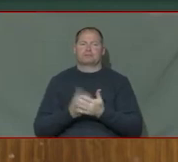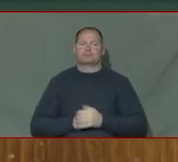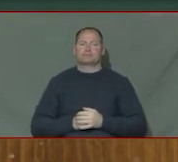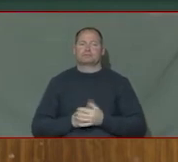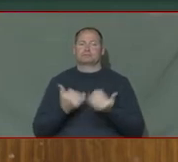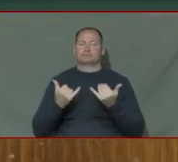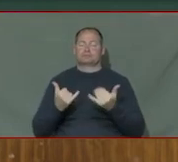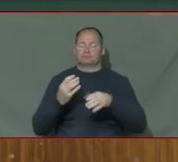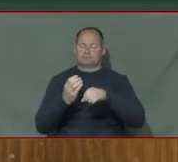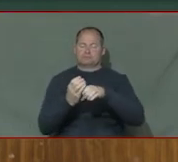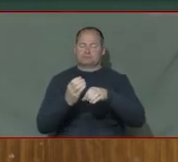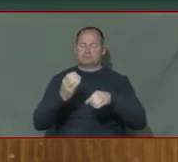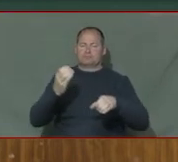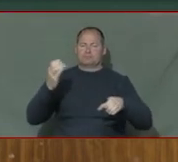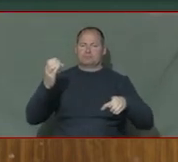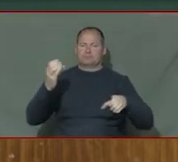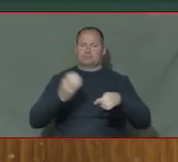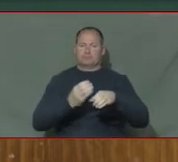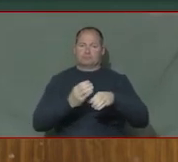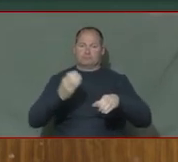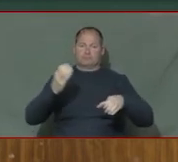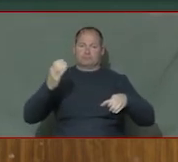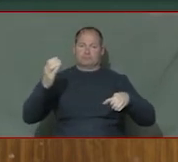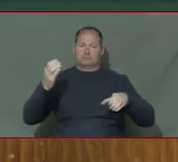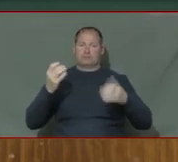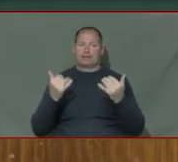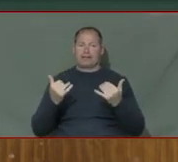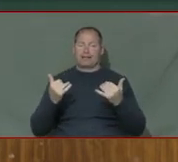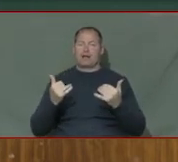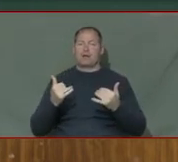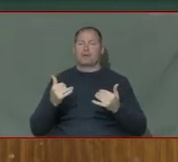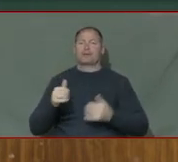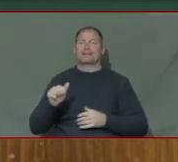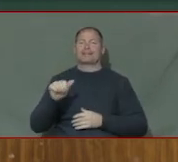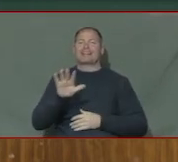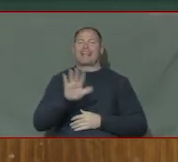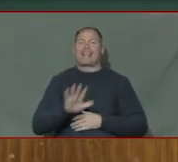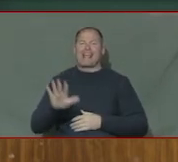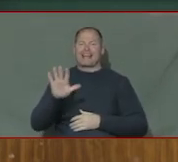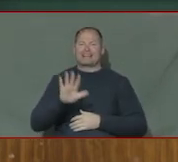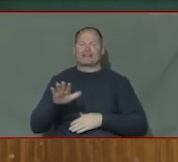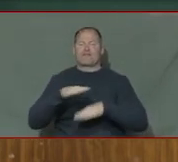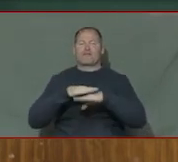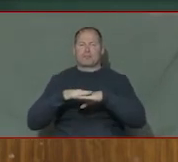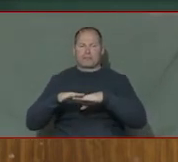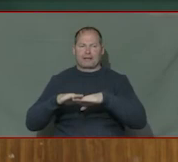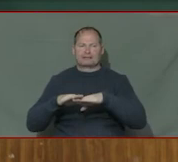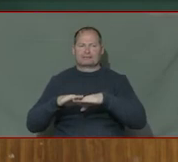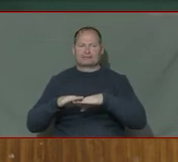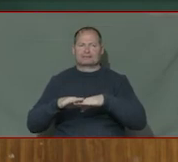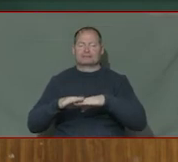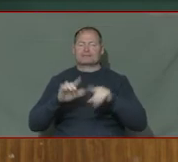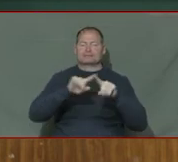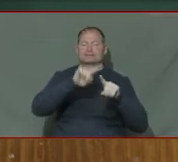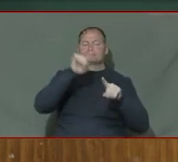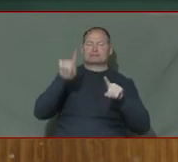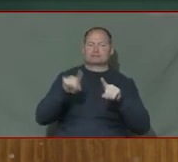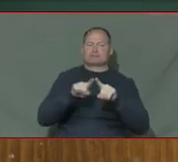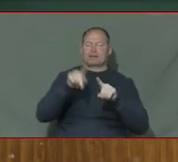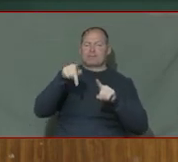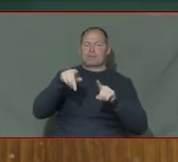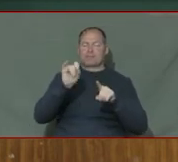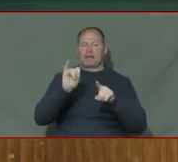the cylinder is the area of the base. The area of a circle is pi radius